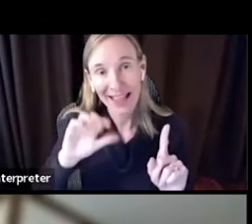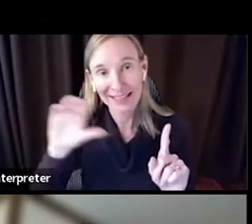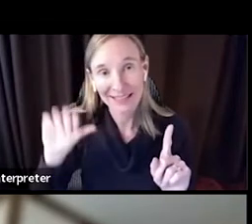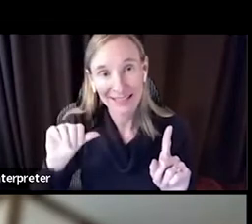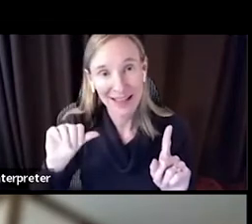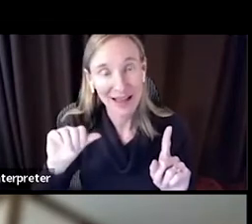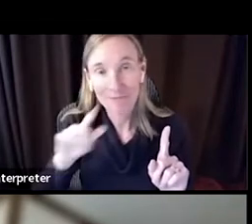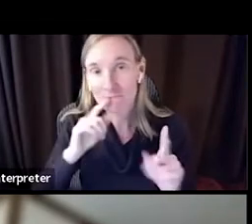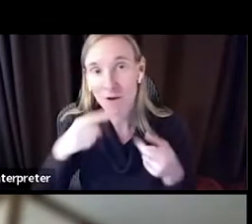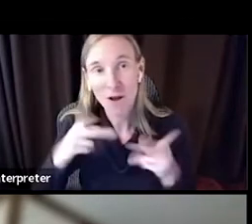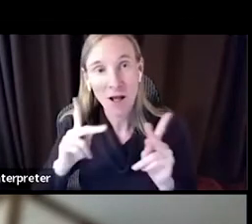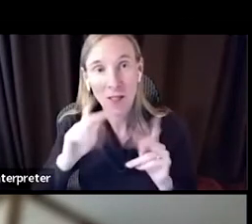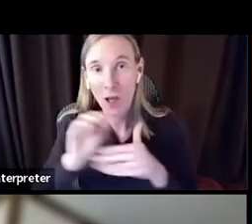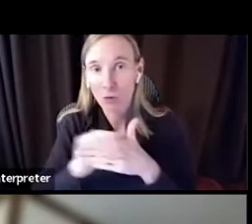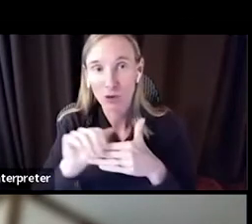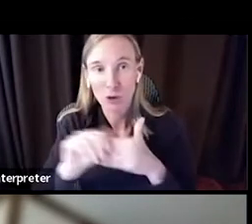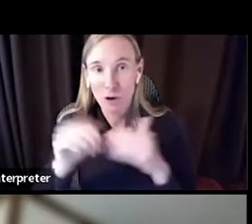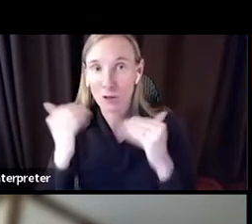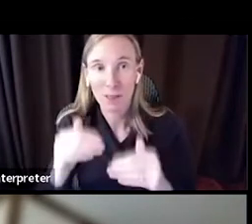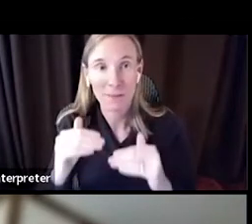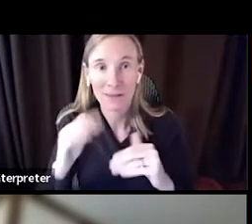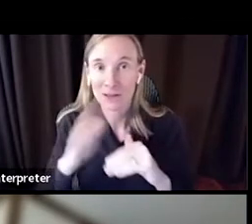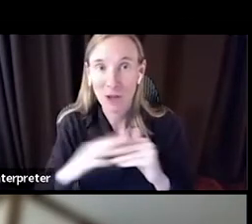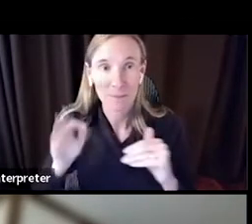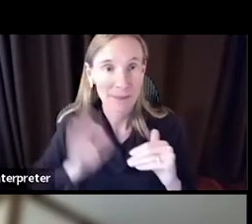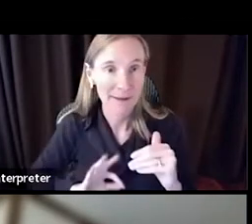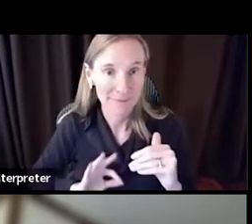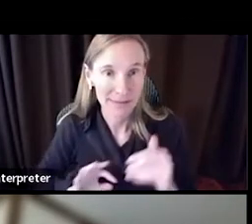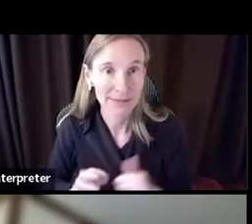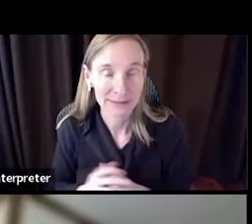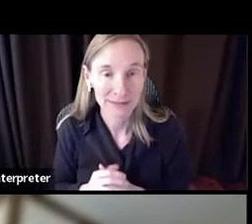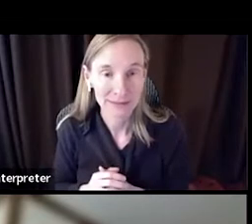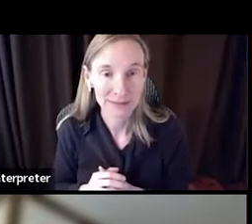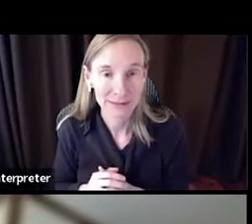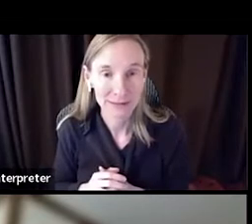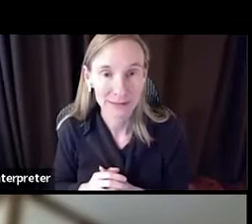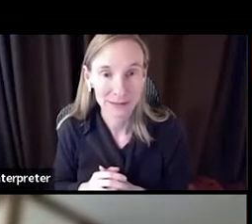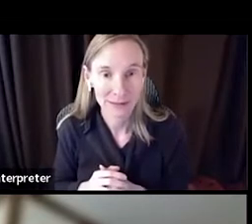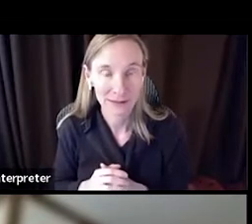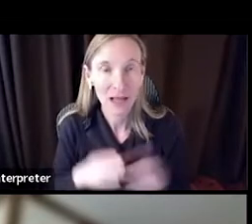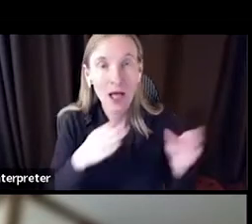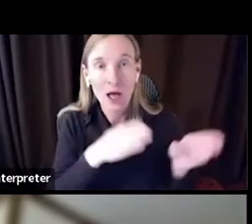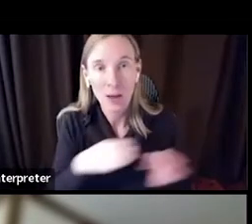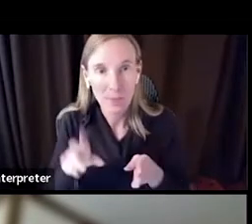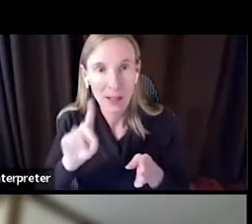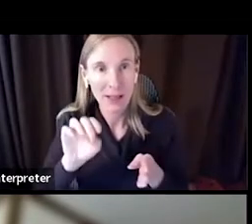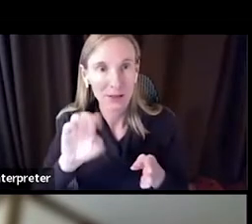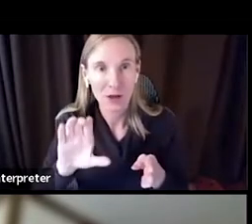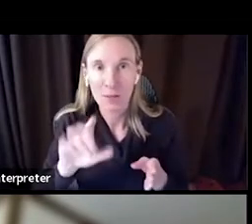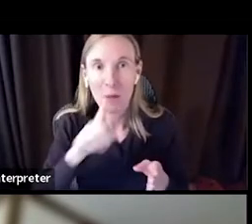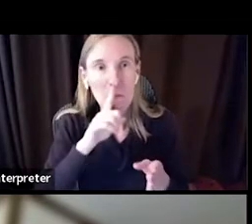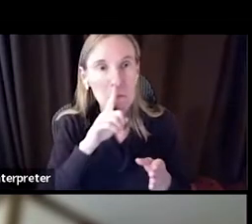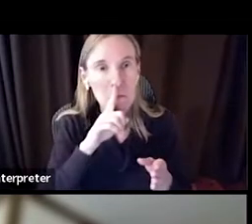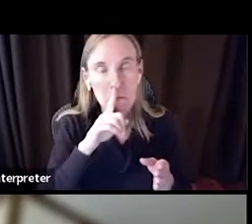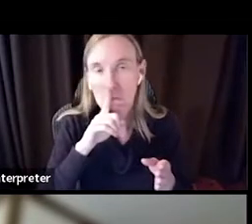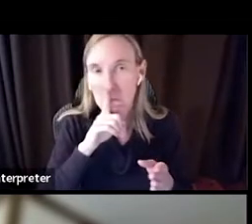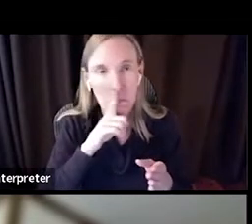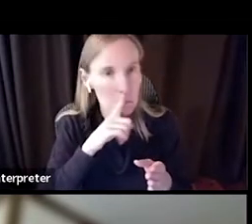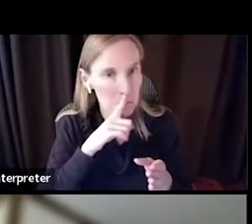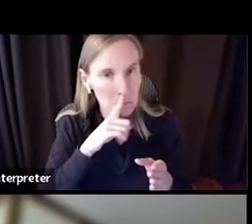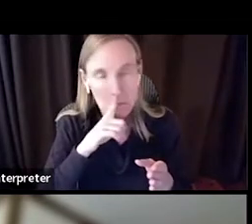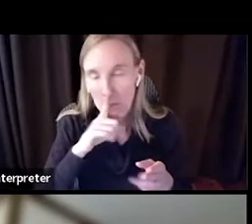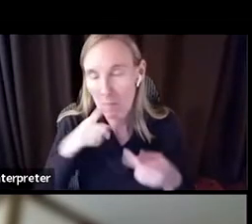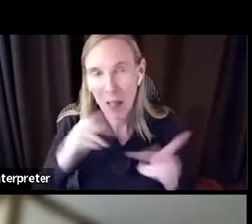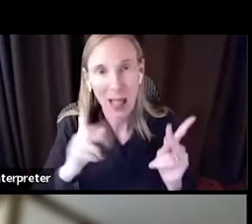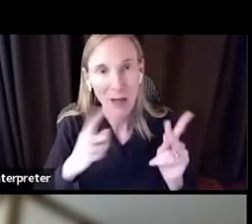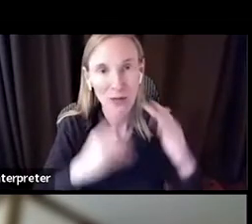allow dollar limits on benefits. So in the plan document, they're not allowed to say, for